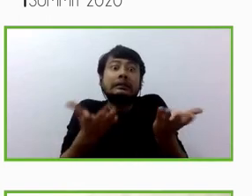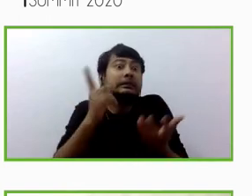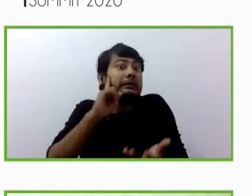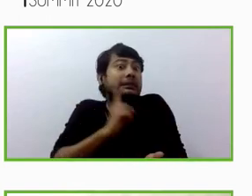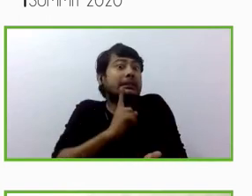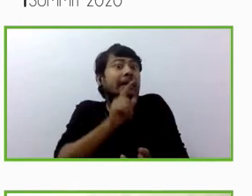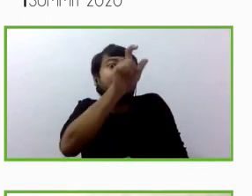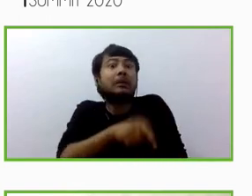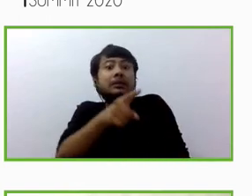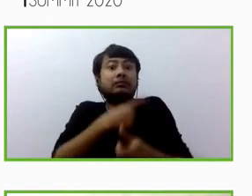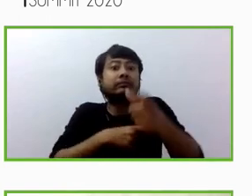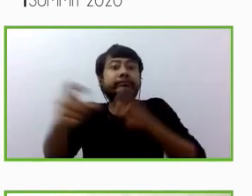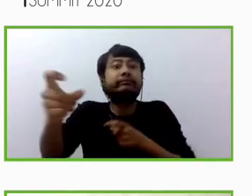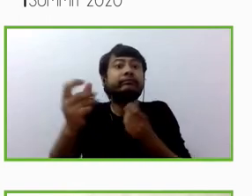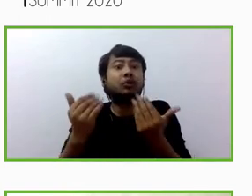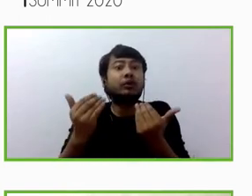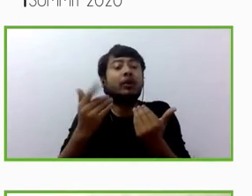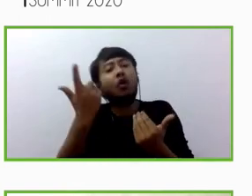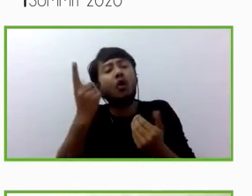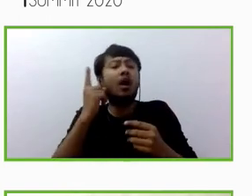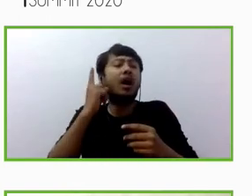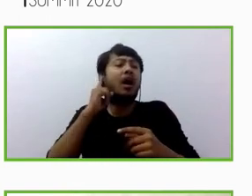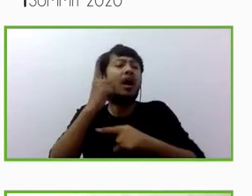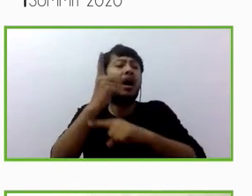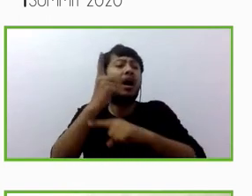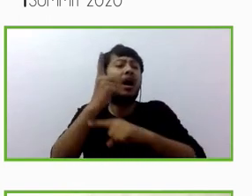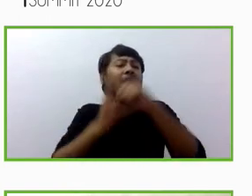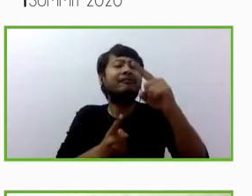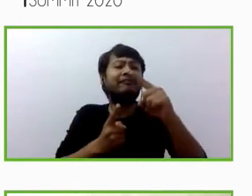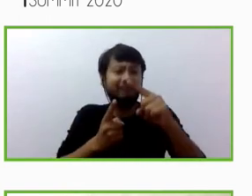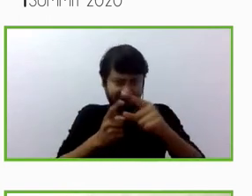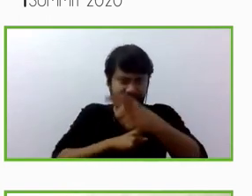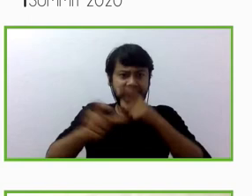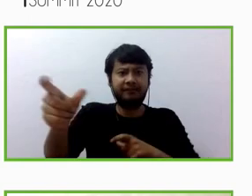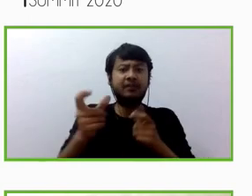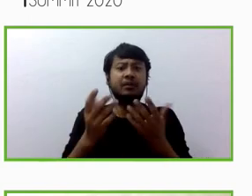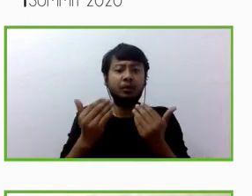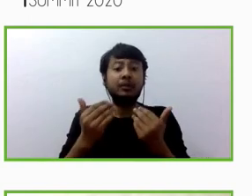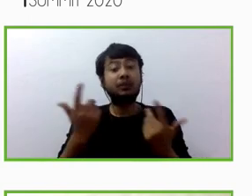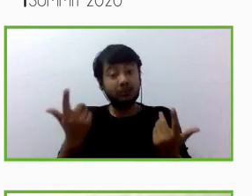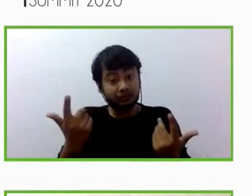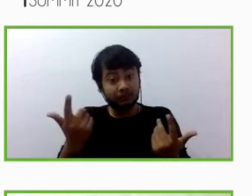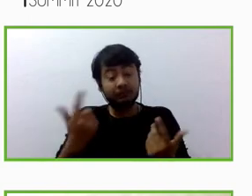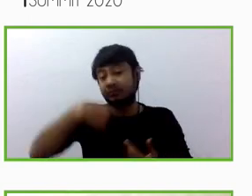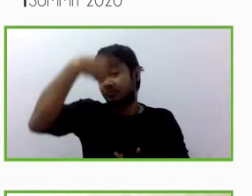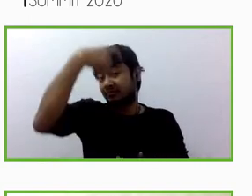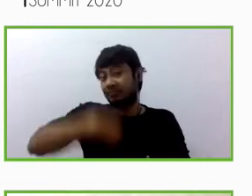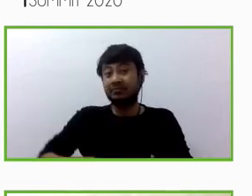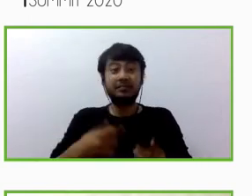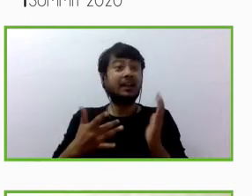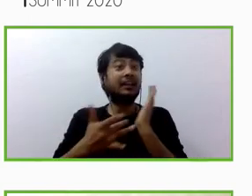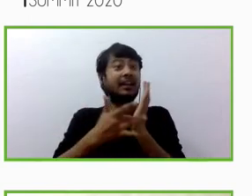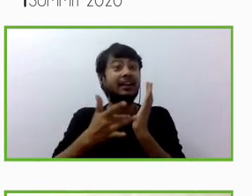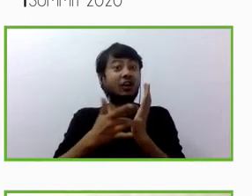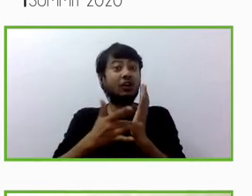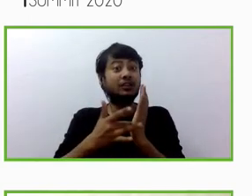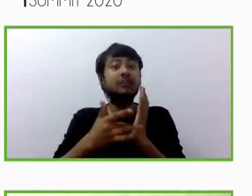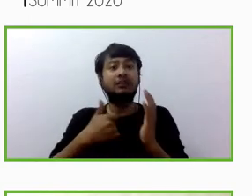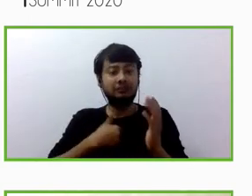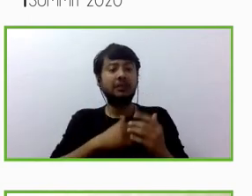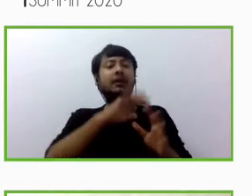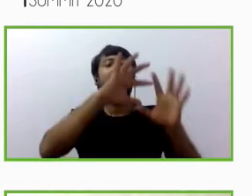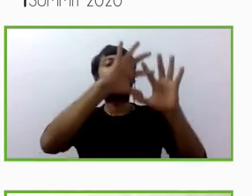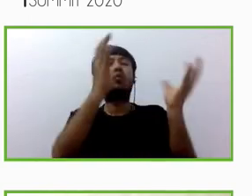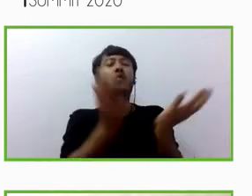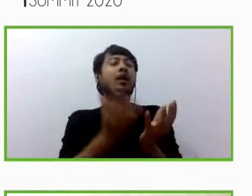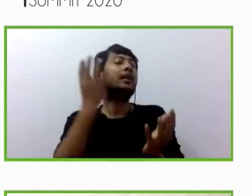I've been very lucky that technology has allowed me to participate in the hearing world in a more or less normal way. My wife